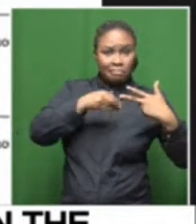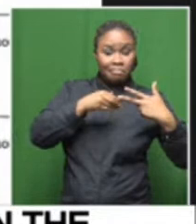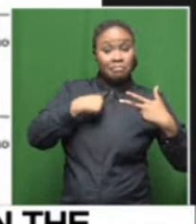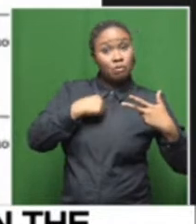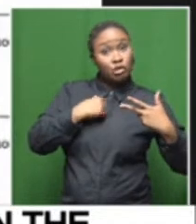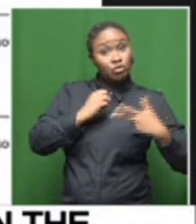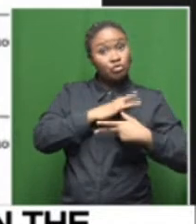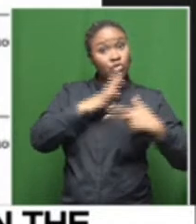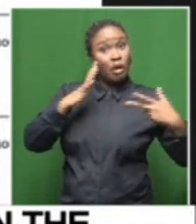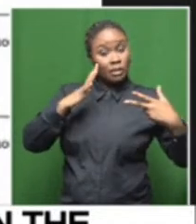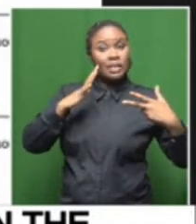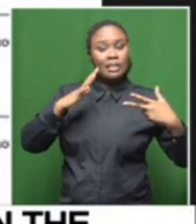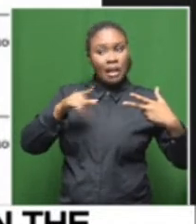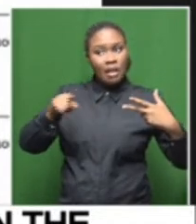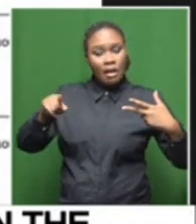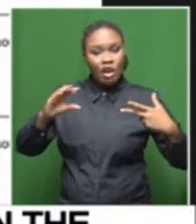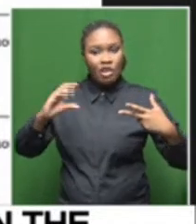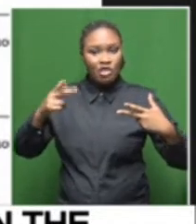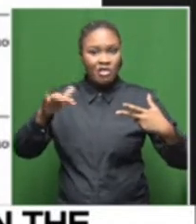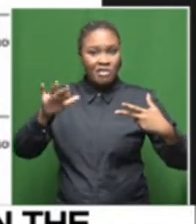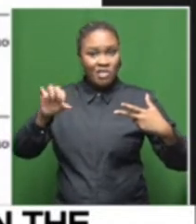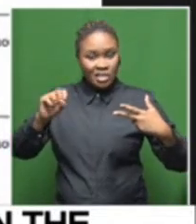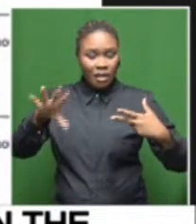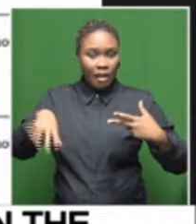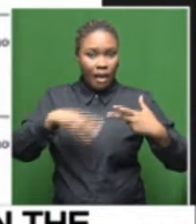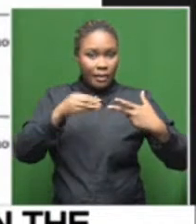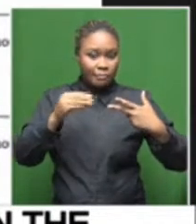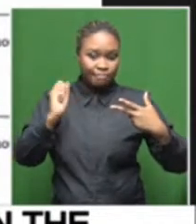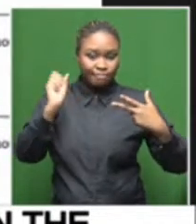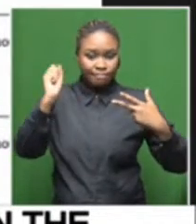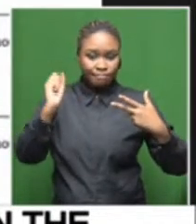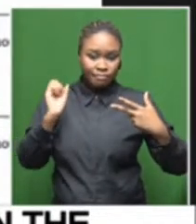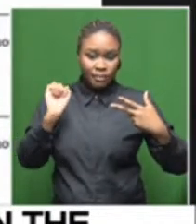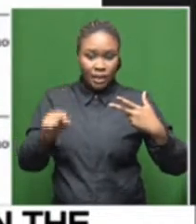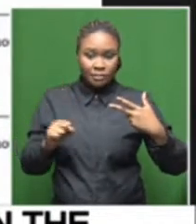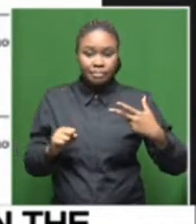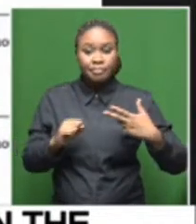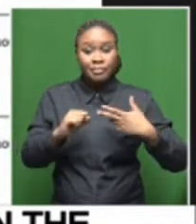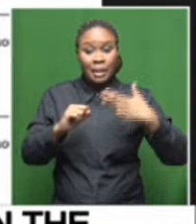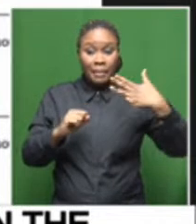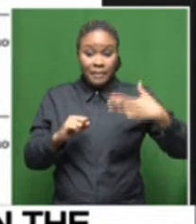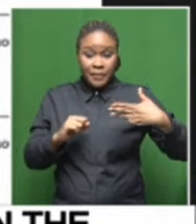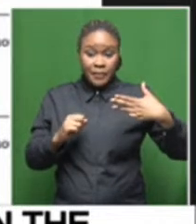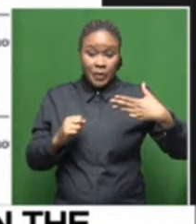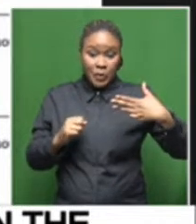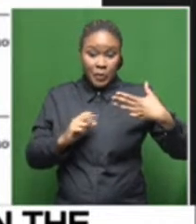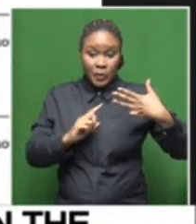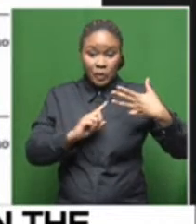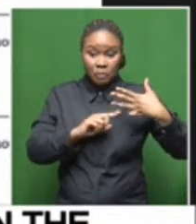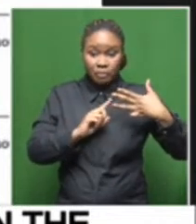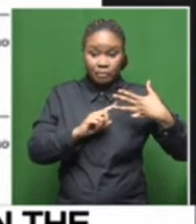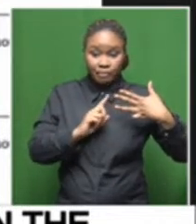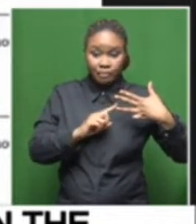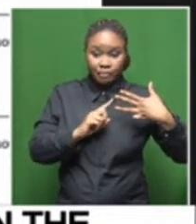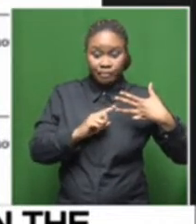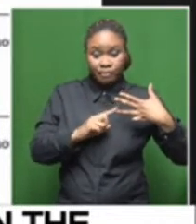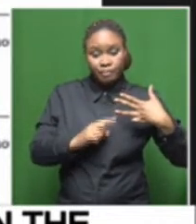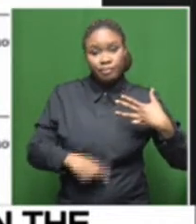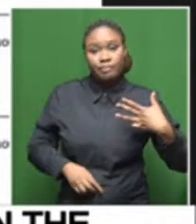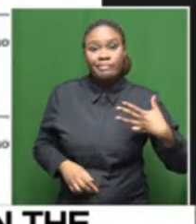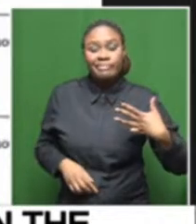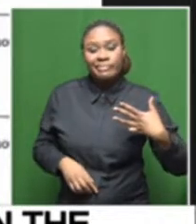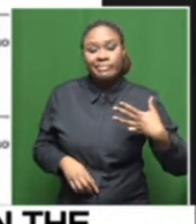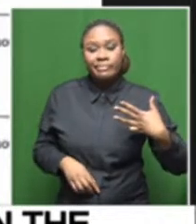the introductory part of that, number 3. And then number 4, the